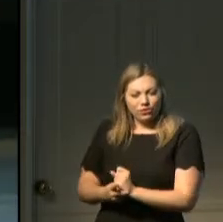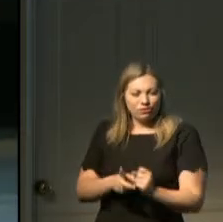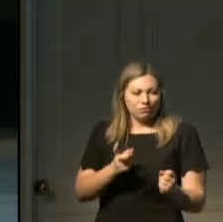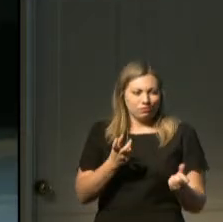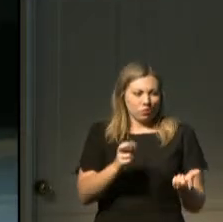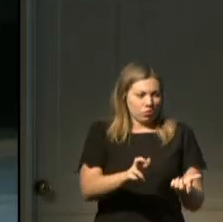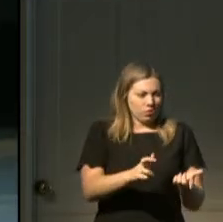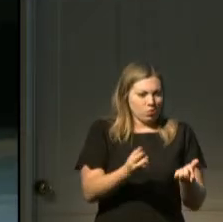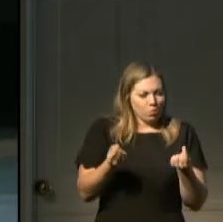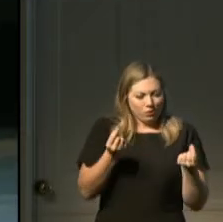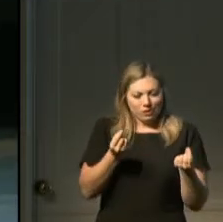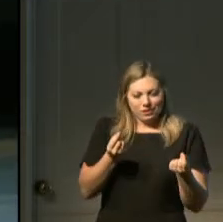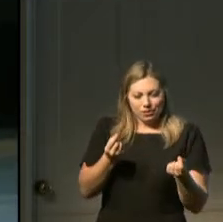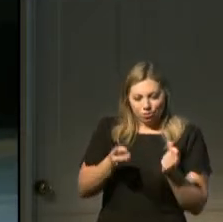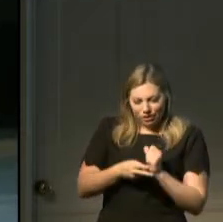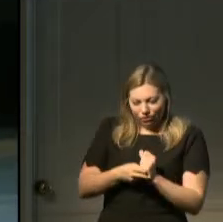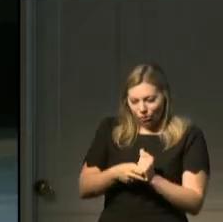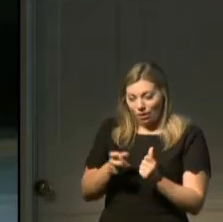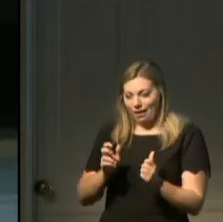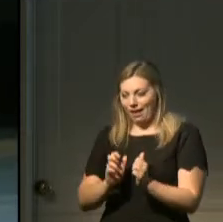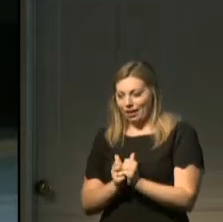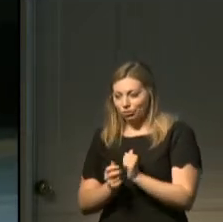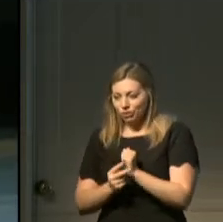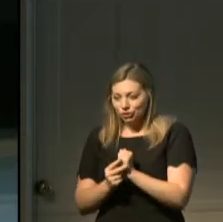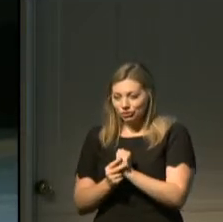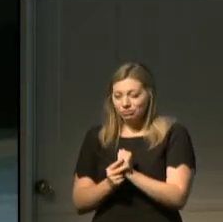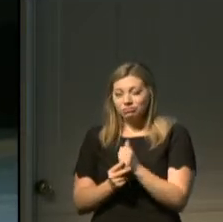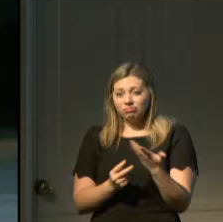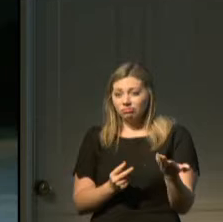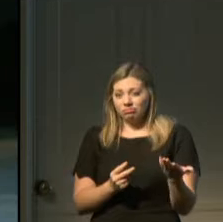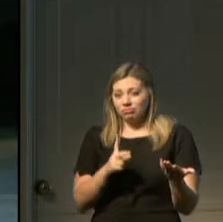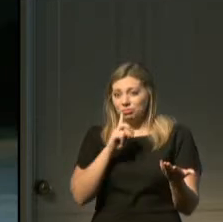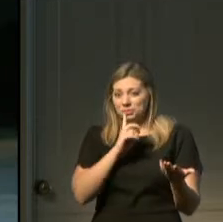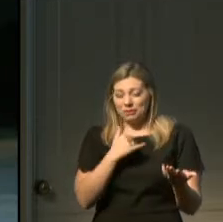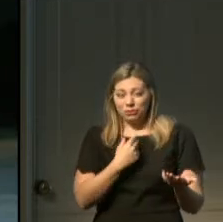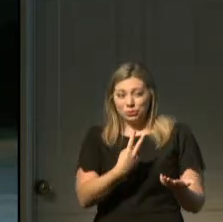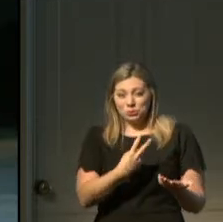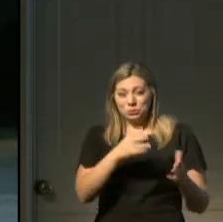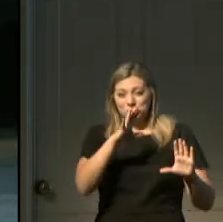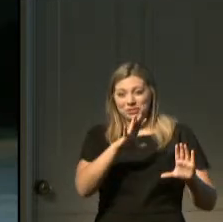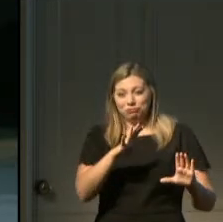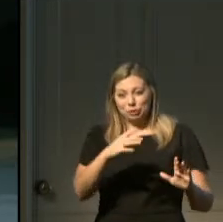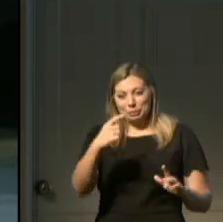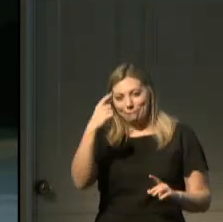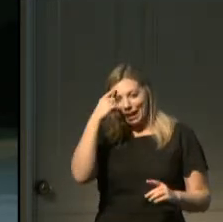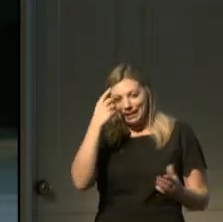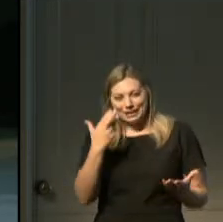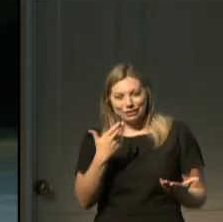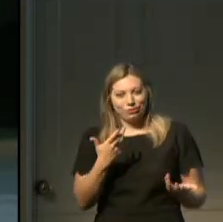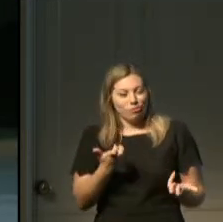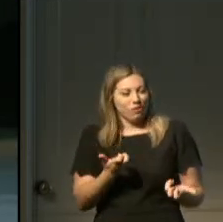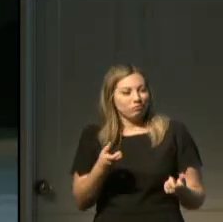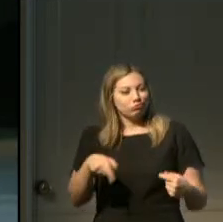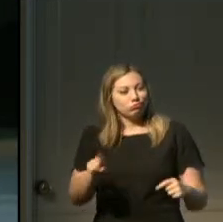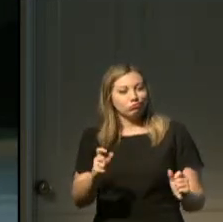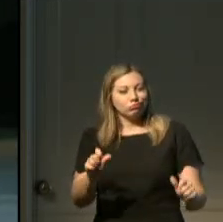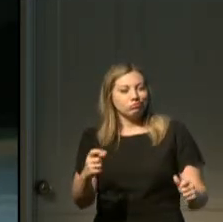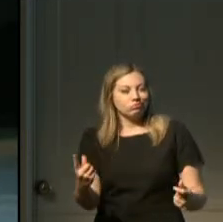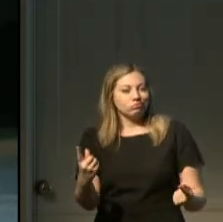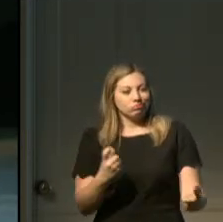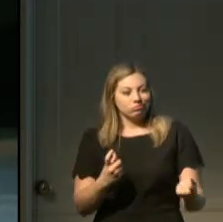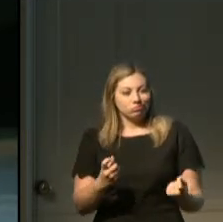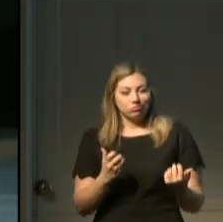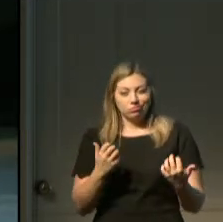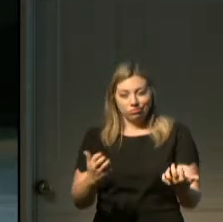what we preserve or how we preserve them. So you have two great minds here, and I'd love to have an opportunity for anybody to ask questions from